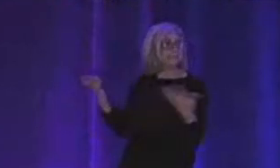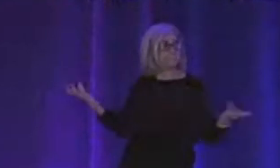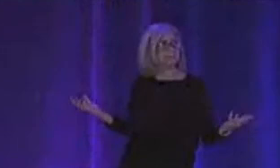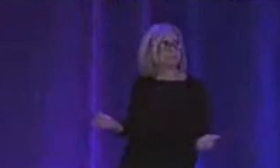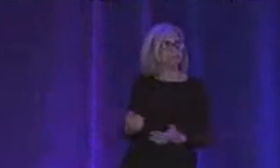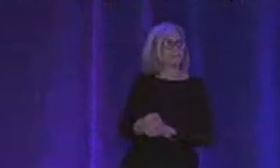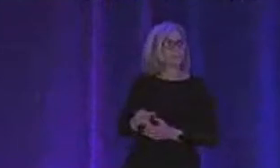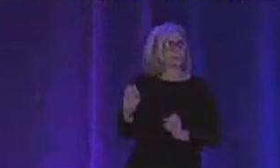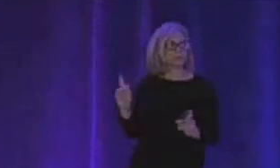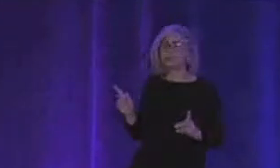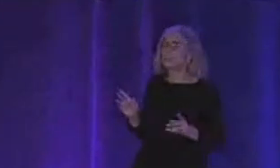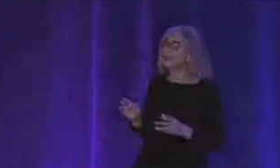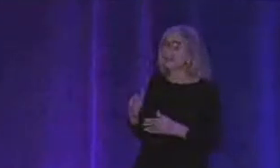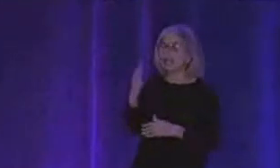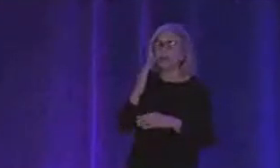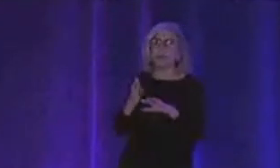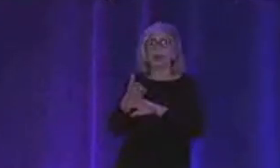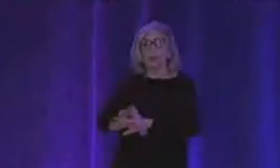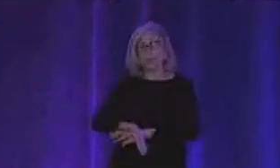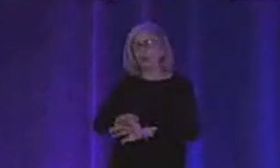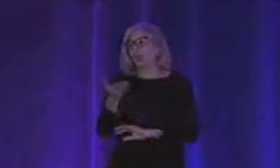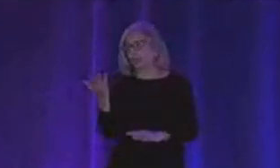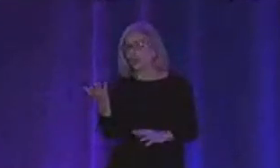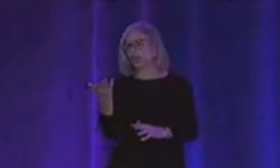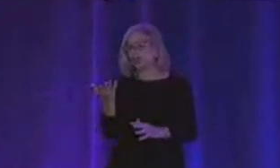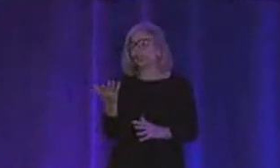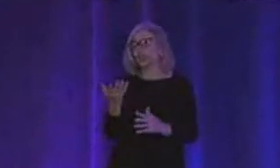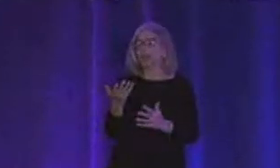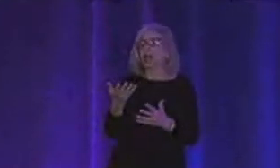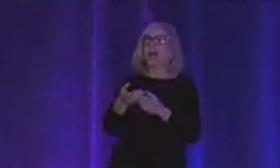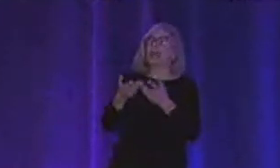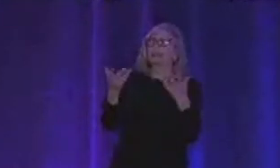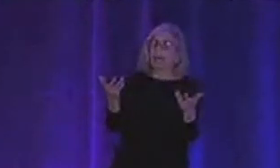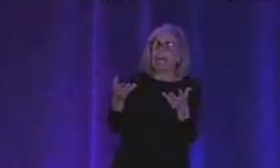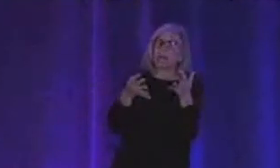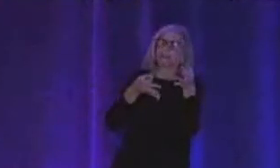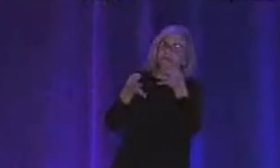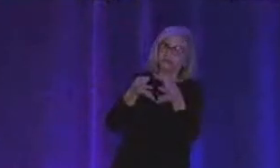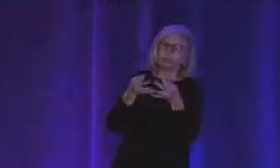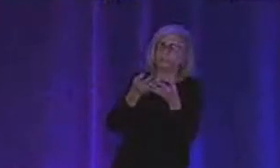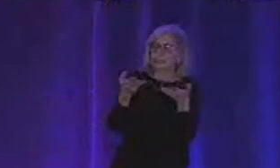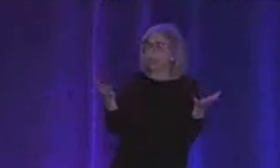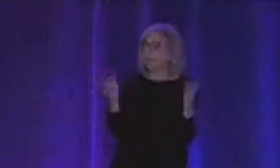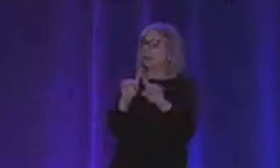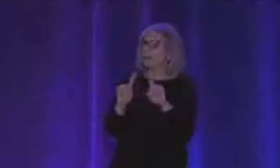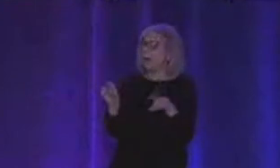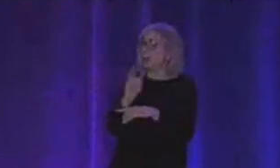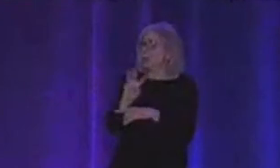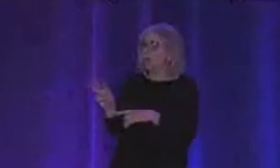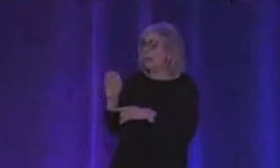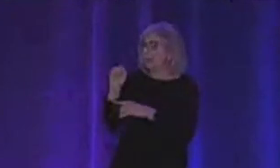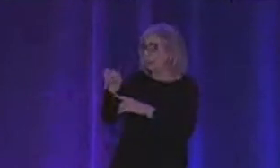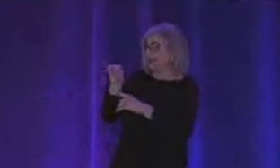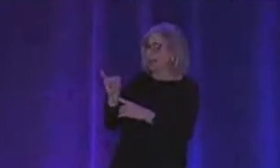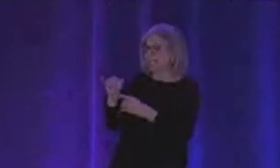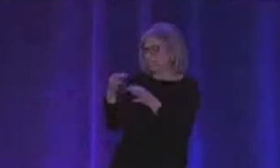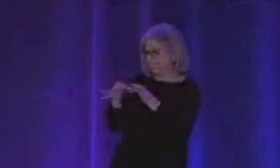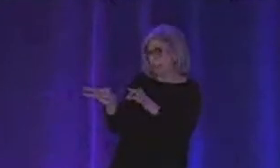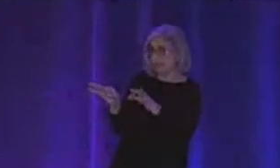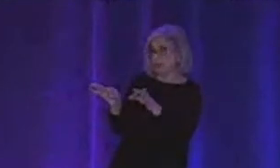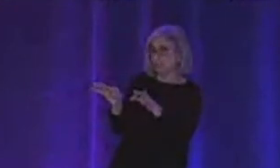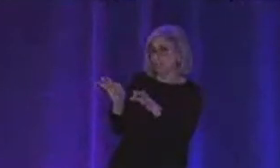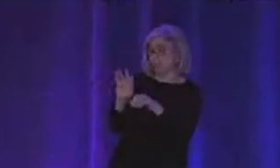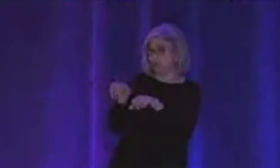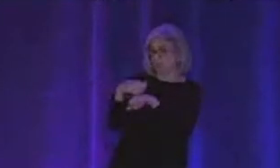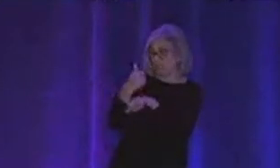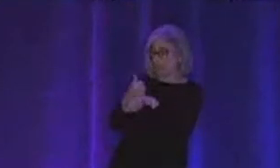All right, so I know I went over a lot of stuff, but as you can see, the WebAuthn API is pretty simple to